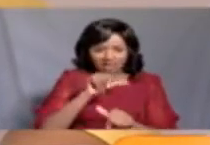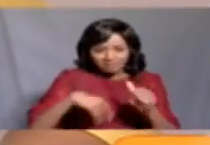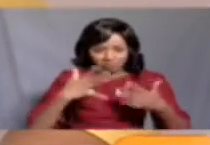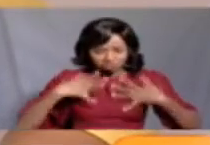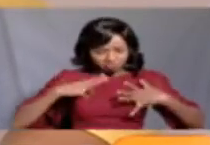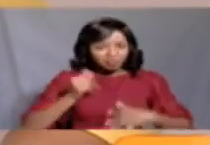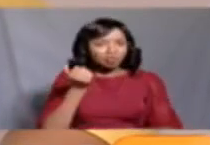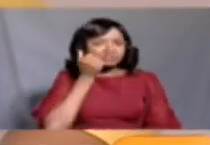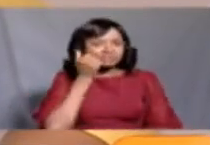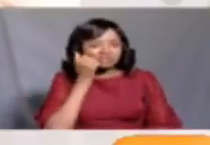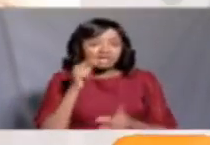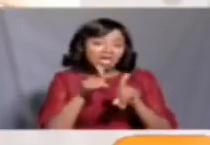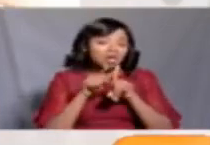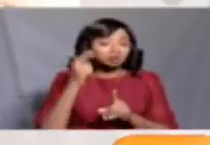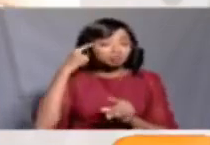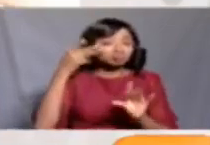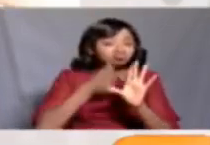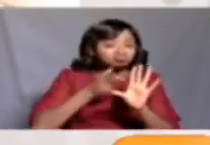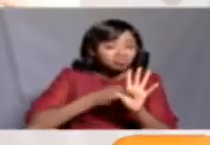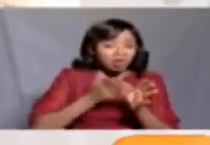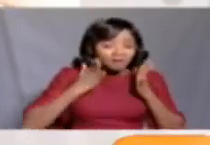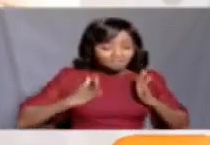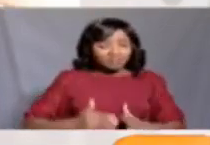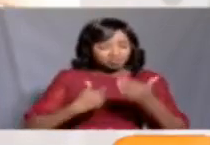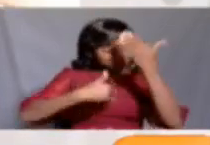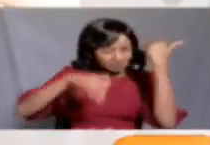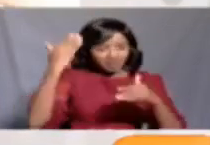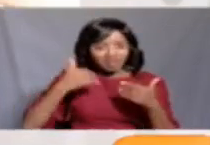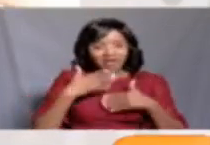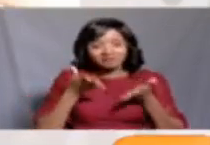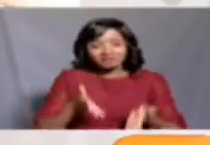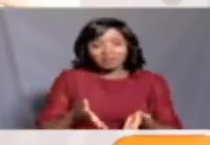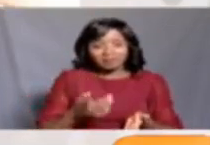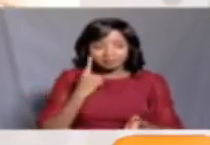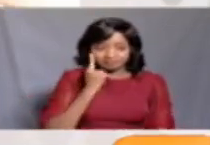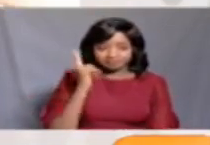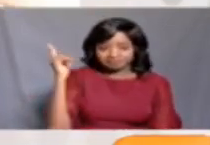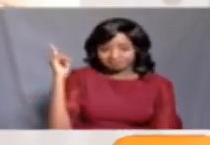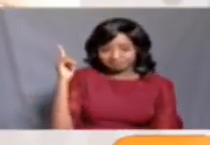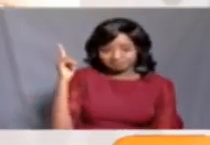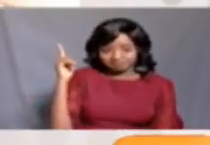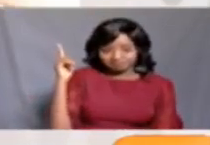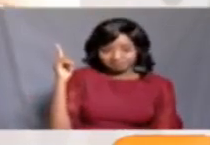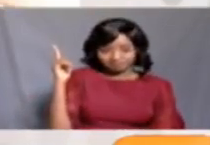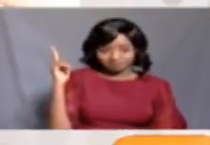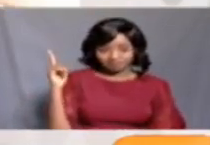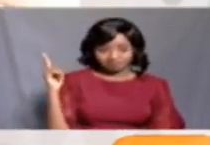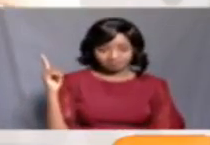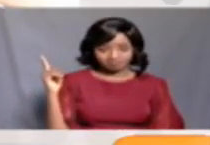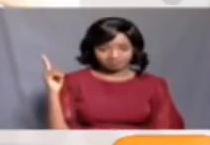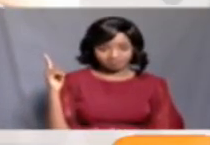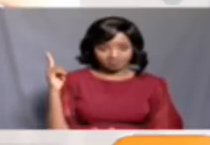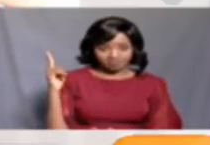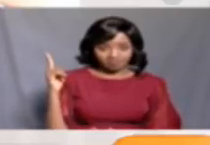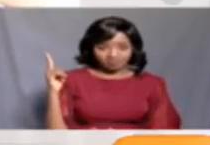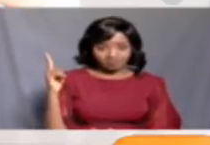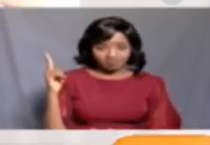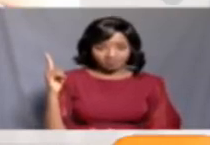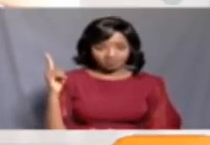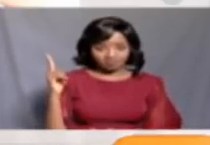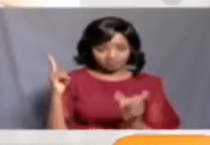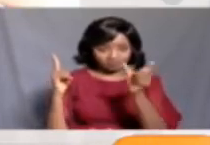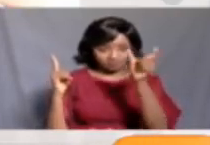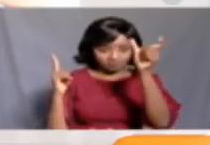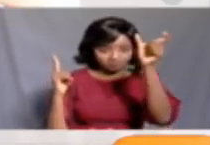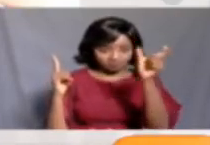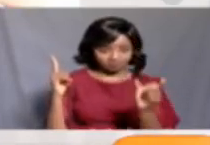and psychologists or psychiatrists available in this country. So in terms of the ideal ratio, you can see up there, it should be